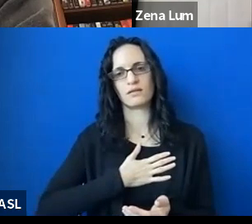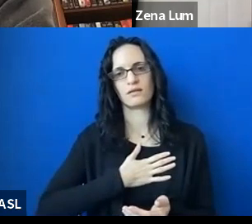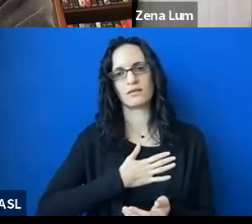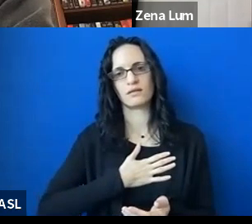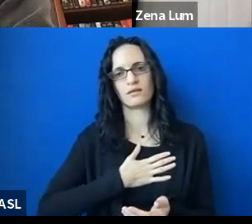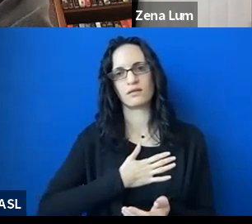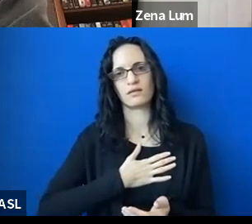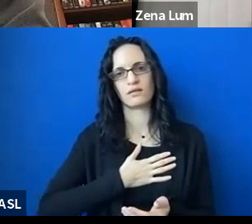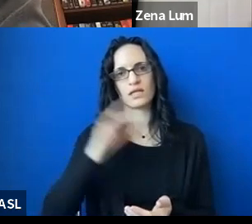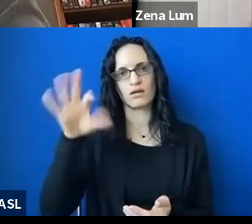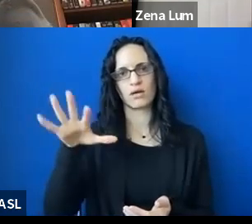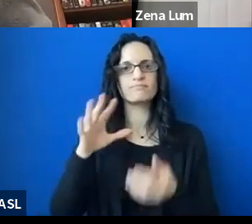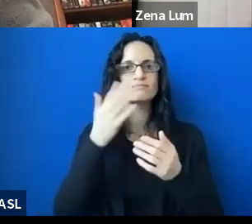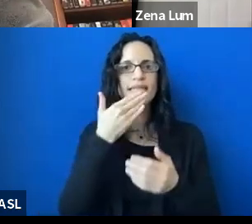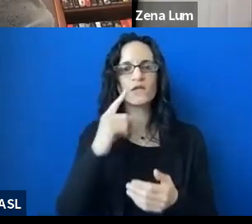thank you for listening.